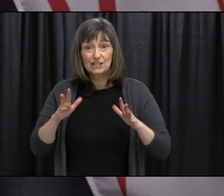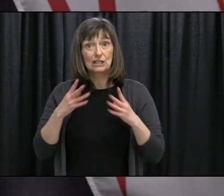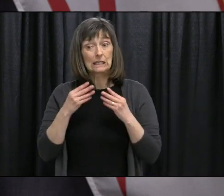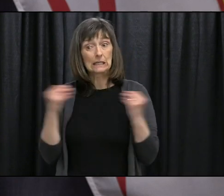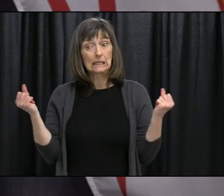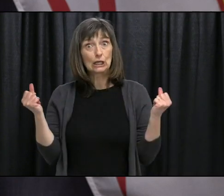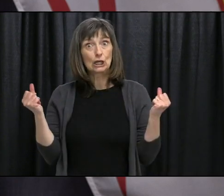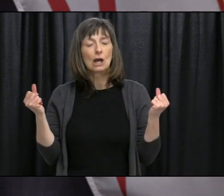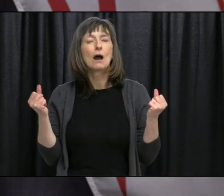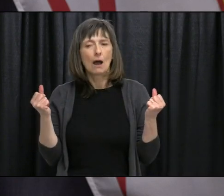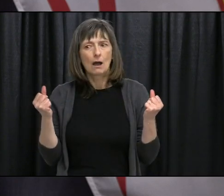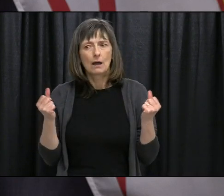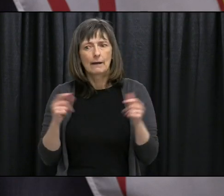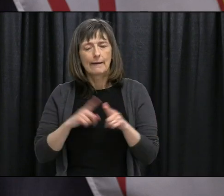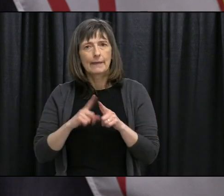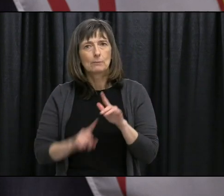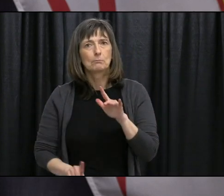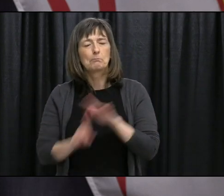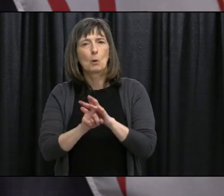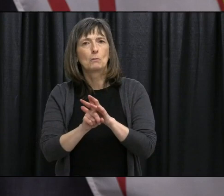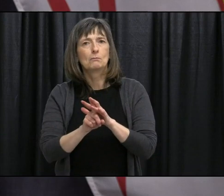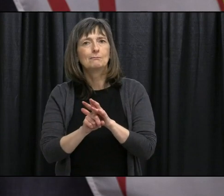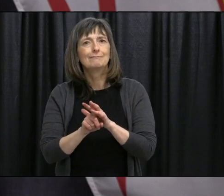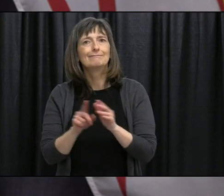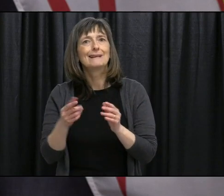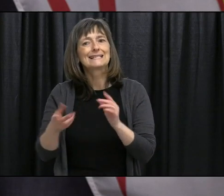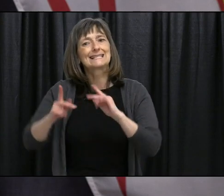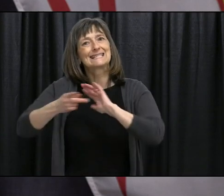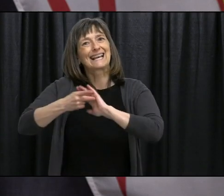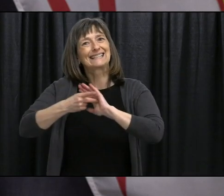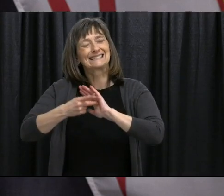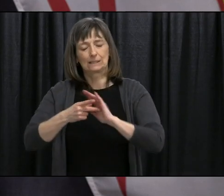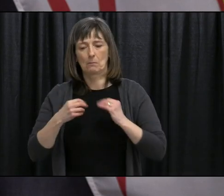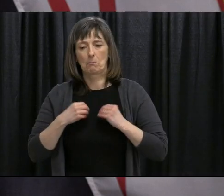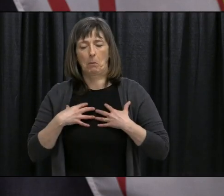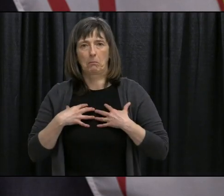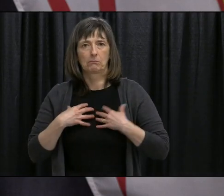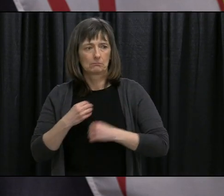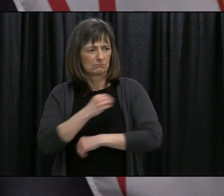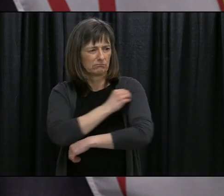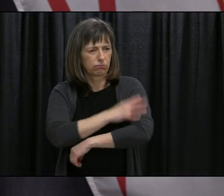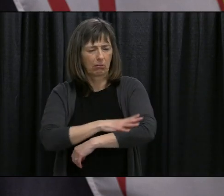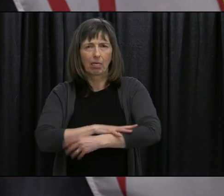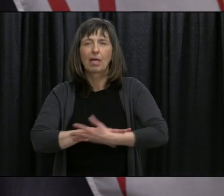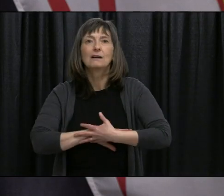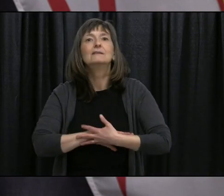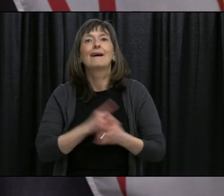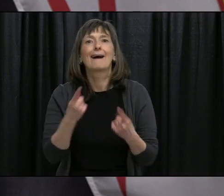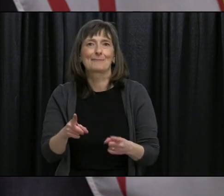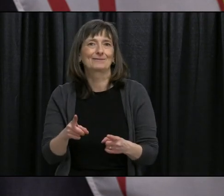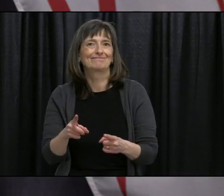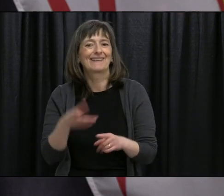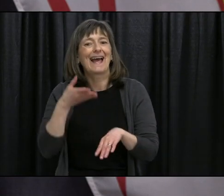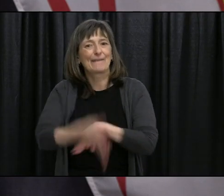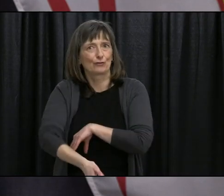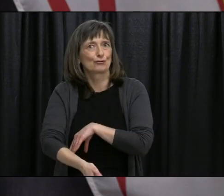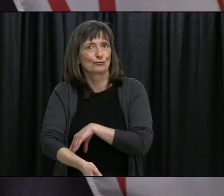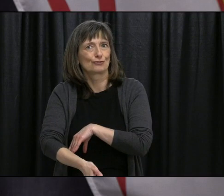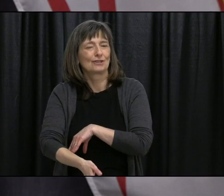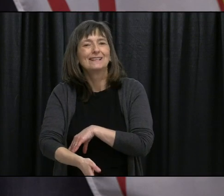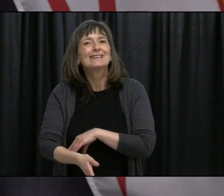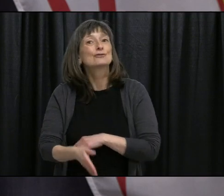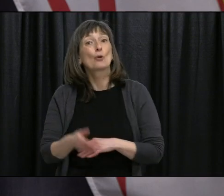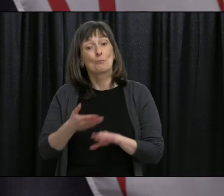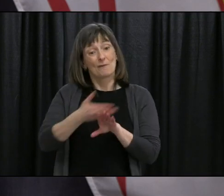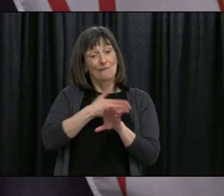prerequisite may not be as useful as some of the other symptoms would be. So these are all things we have to consider before we